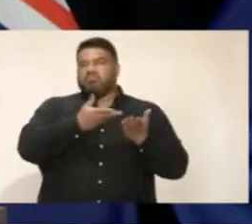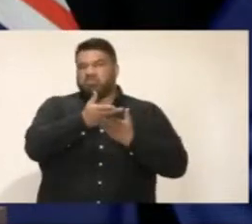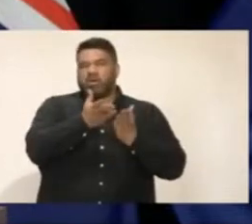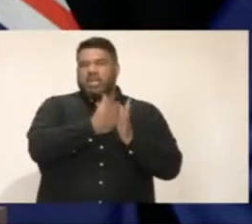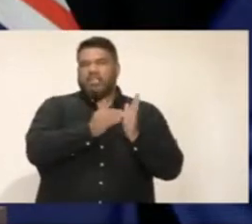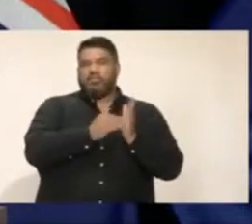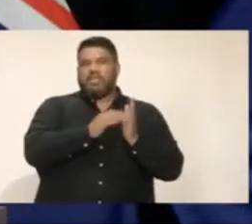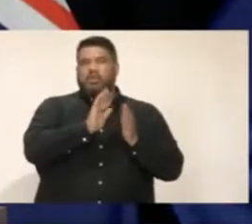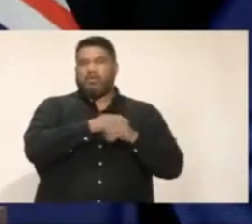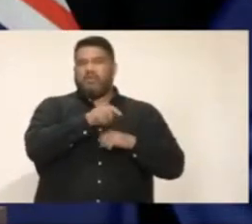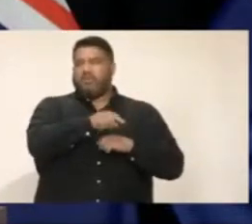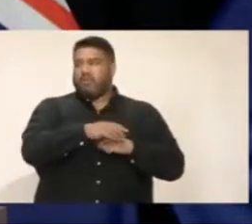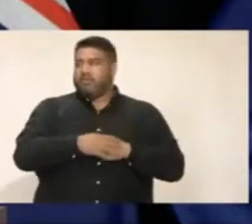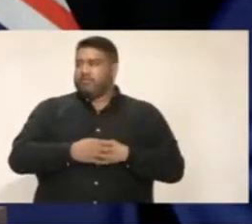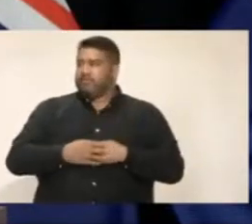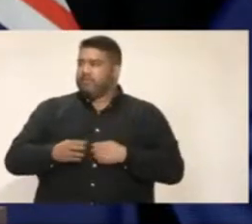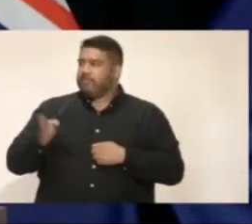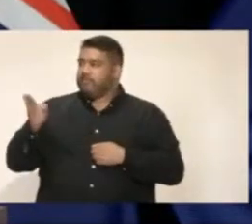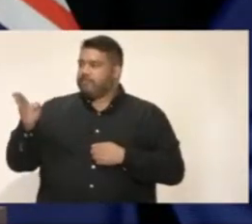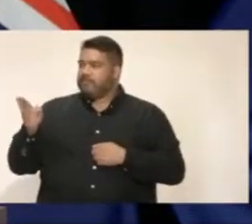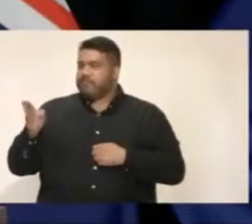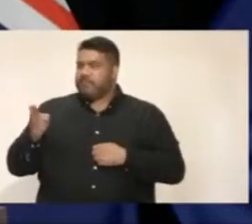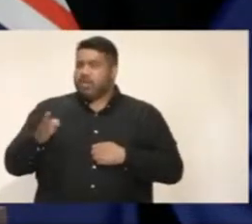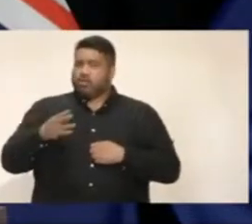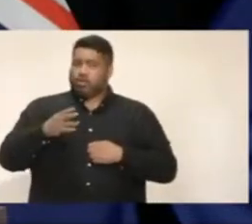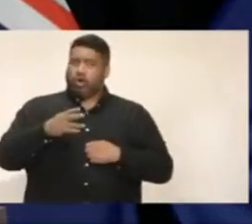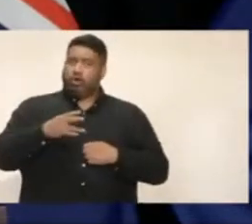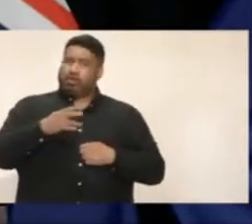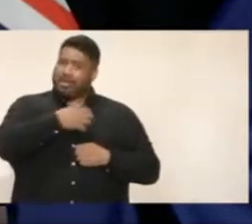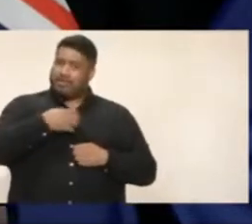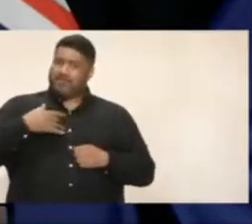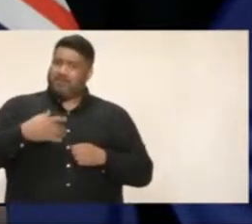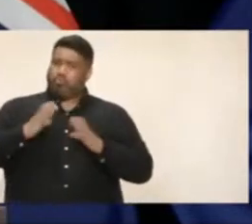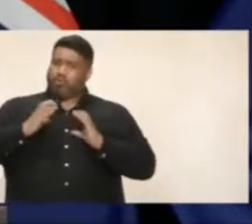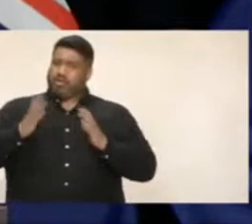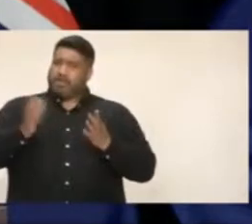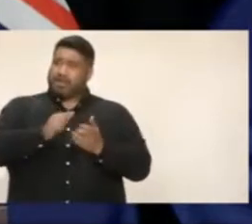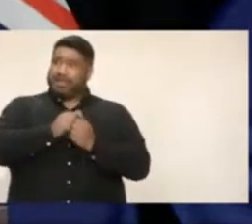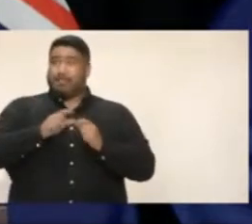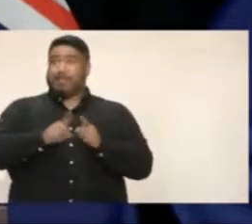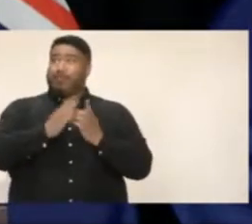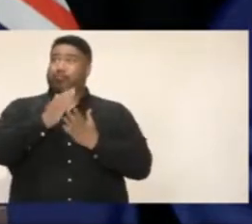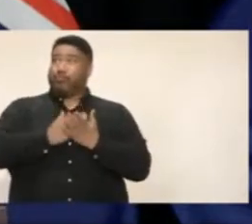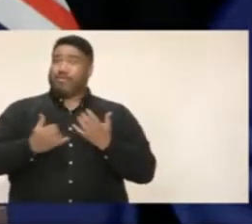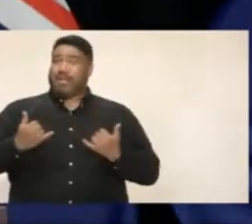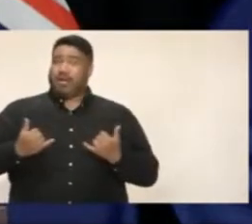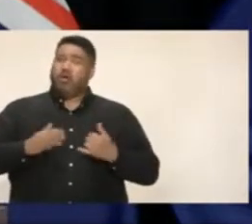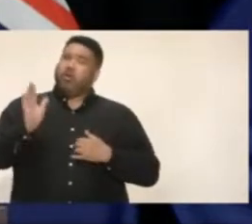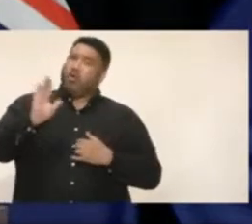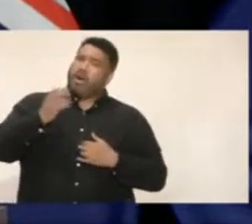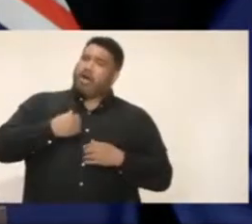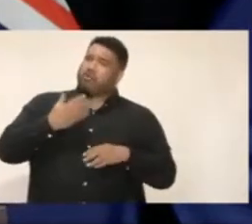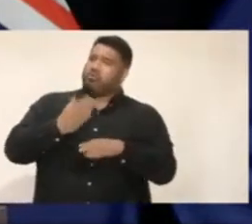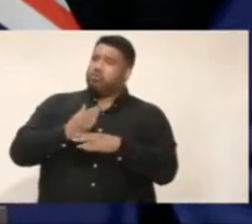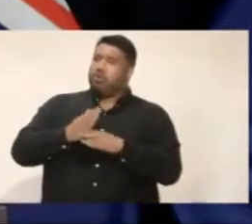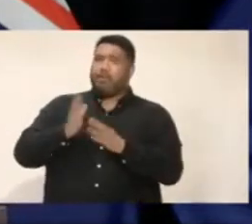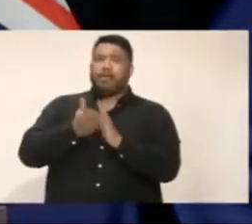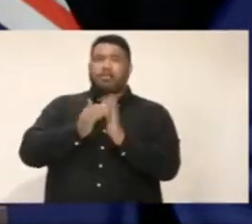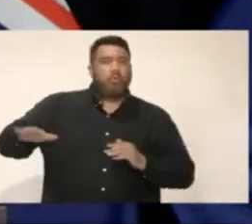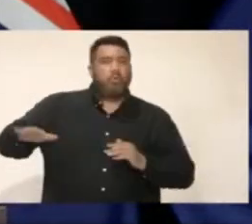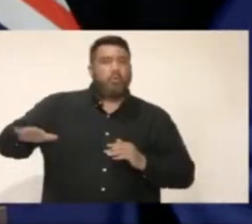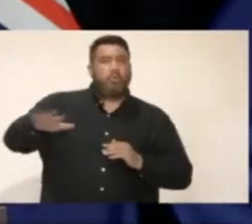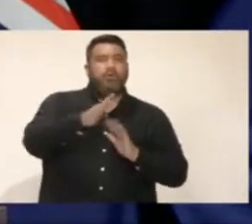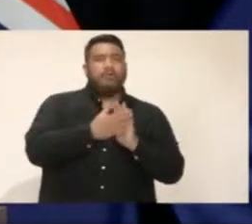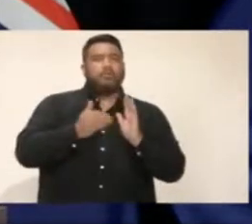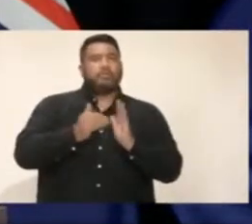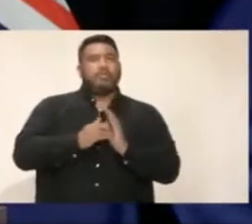putting on the government to keep the rules as they are? Oh, it's fair to say that we see our job as keeping all of New Zealand, and we see our job as